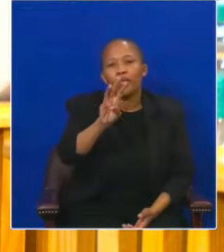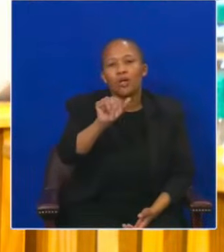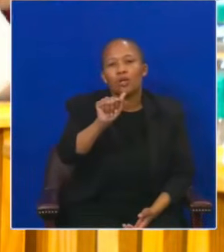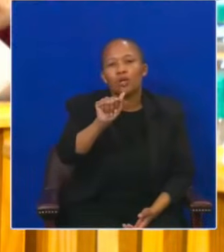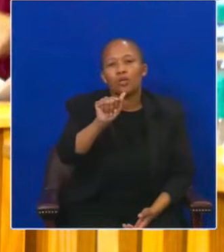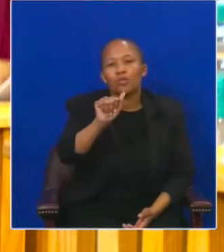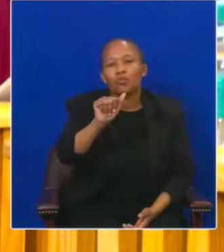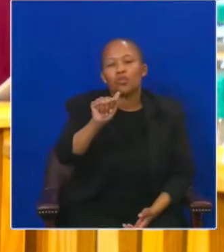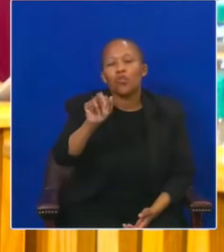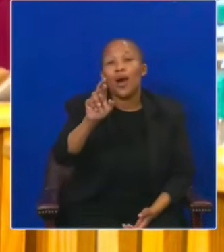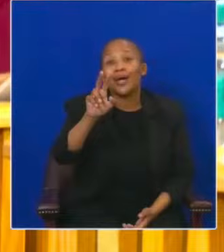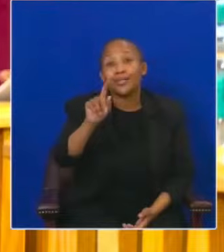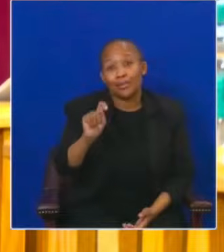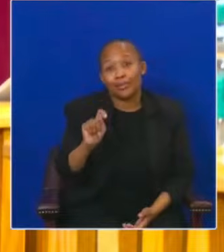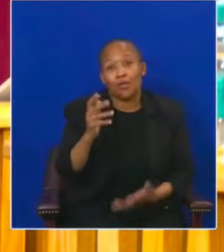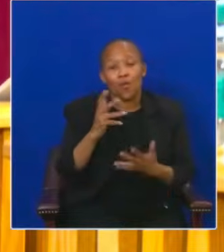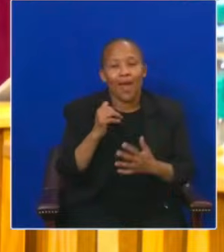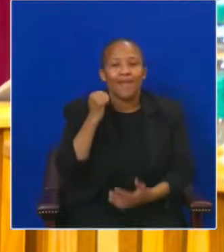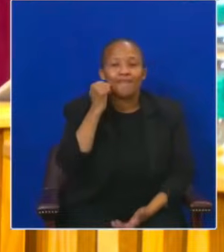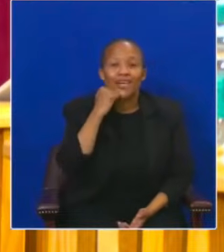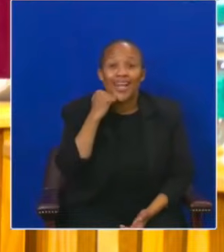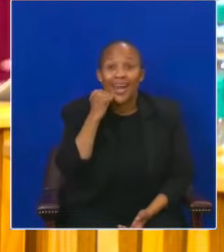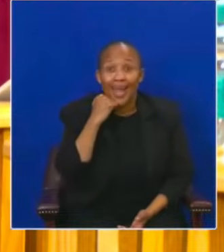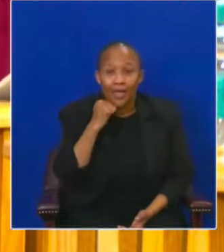And he was charged alongside